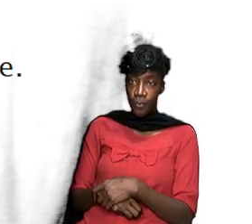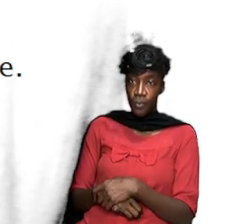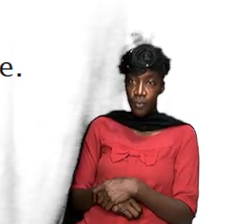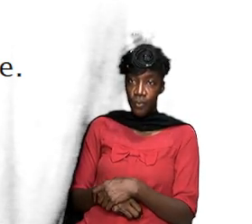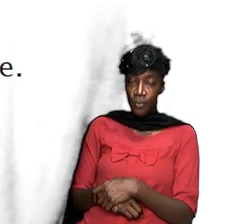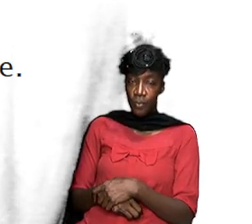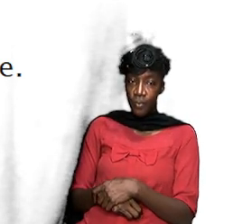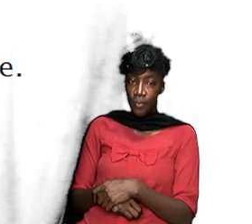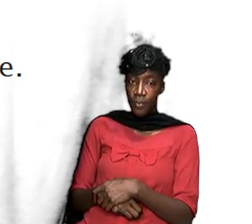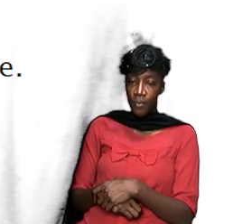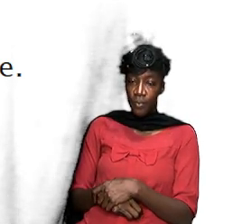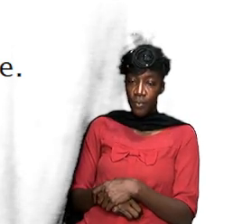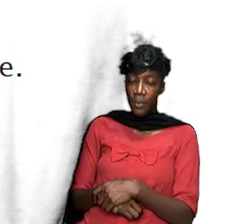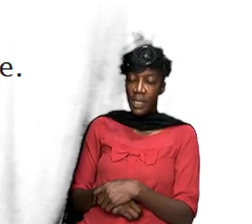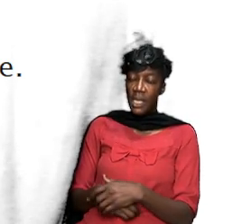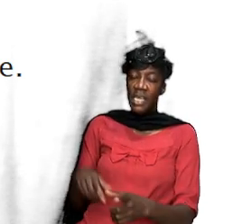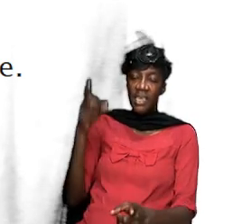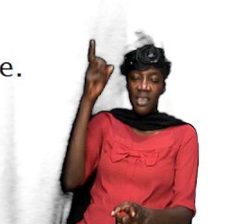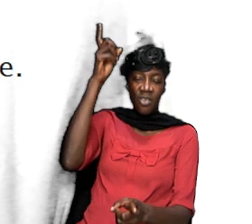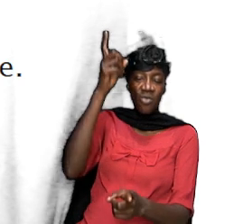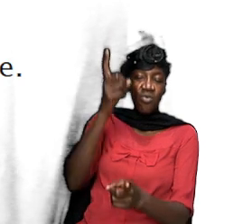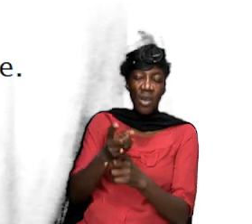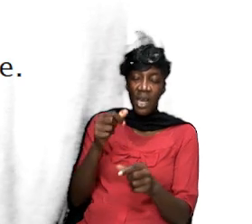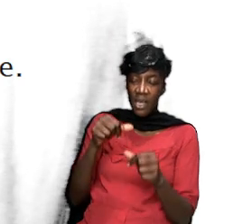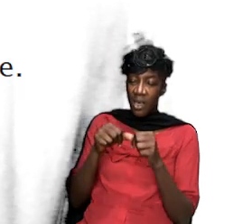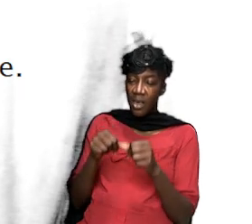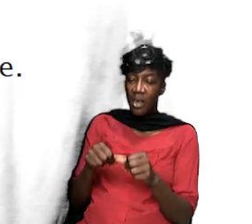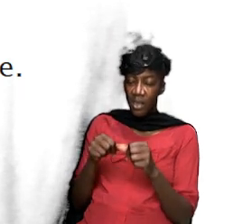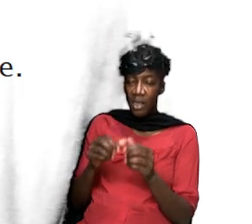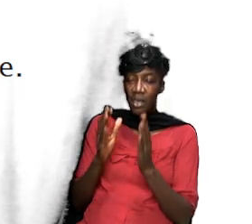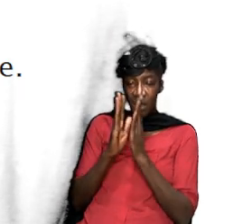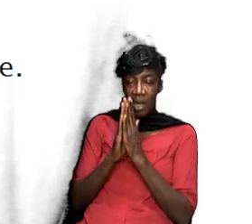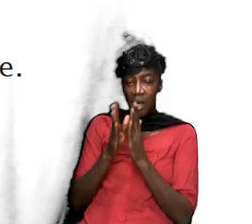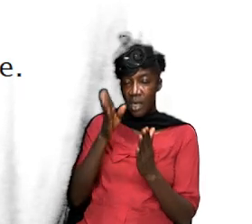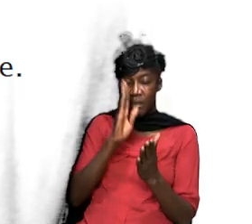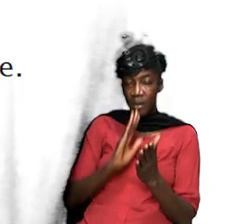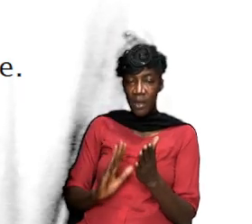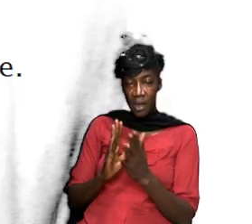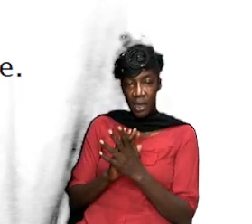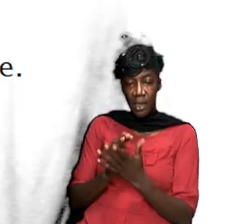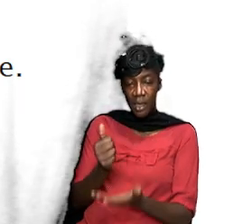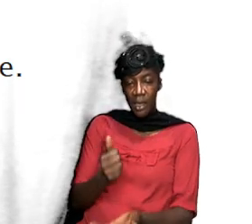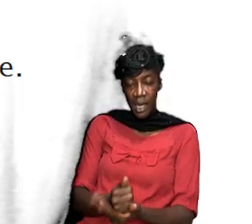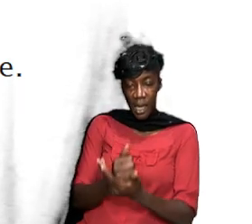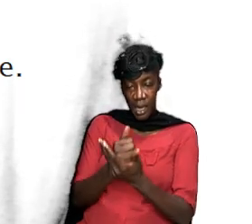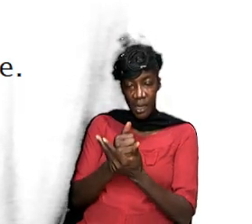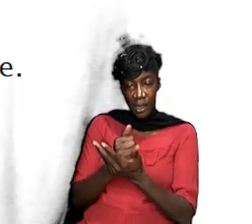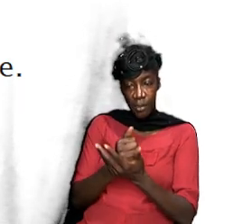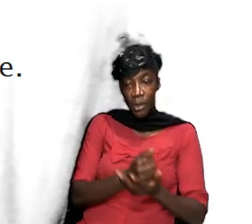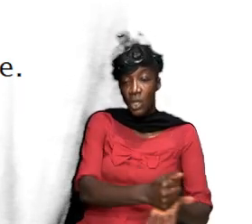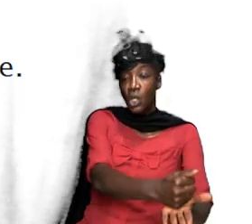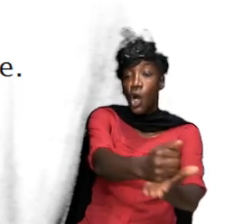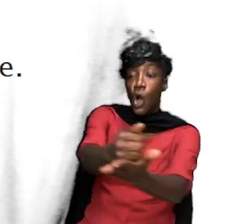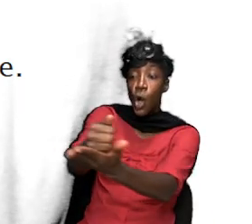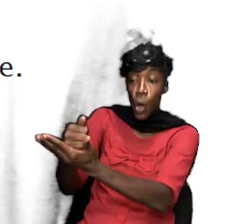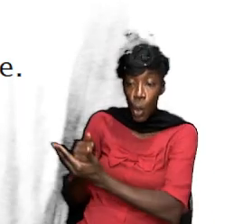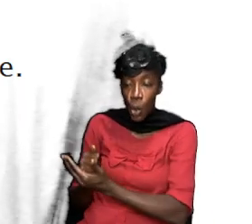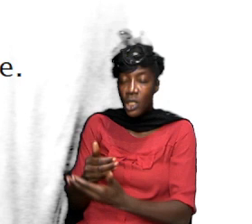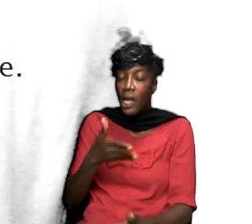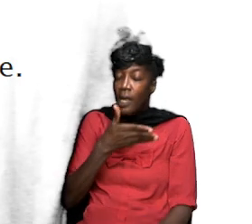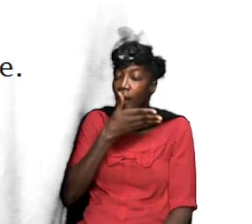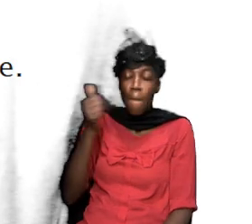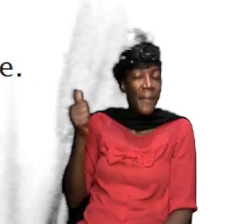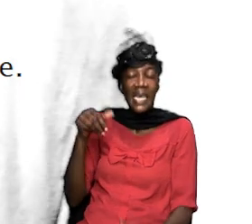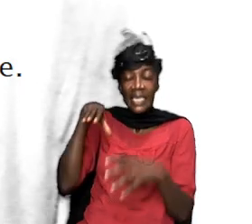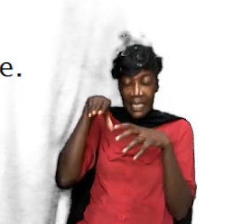it is appropriate to continually ask God to help us to be the best that